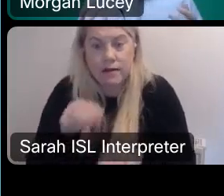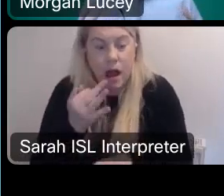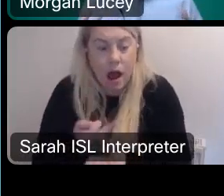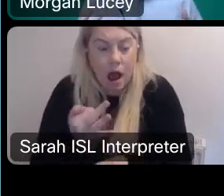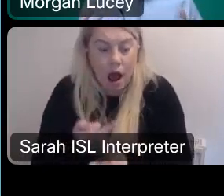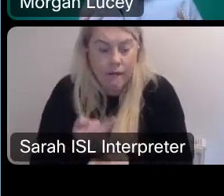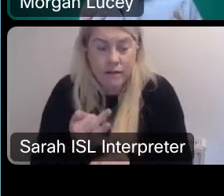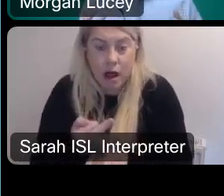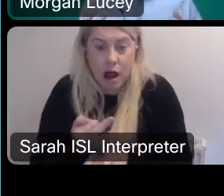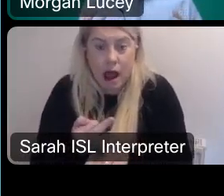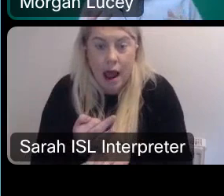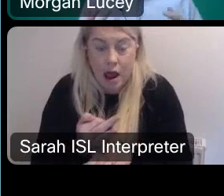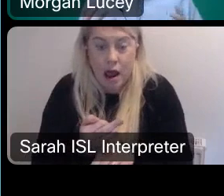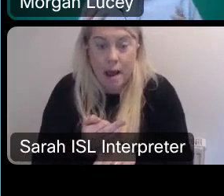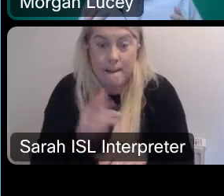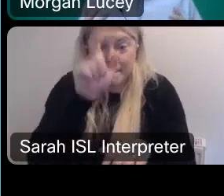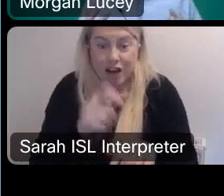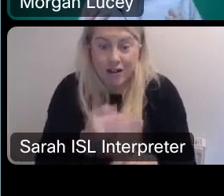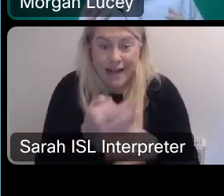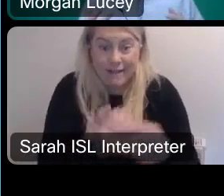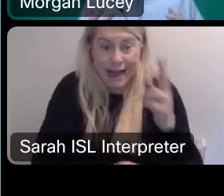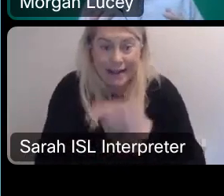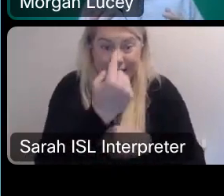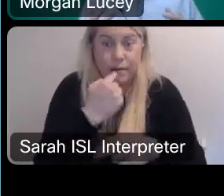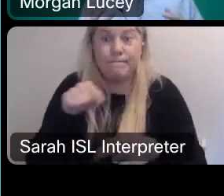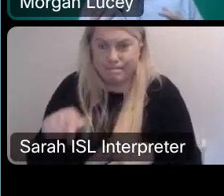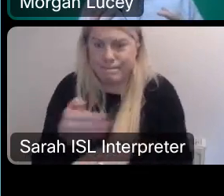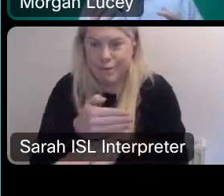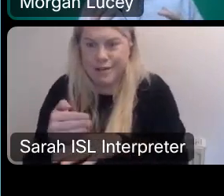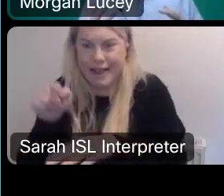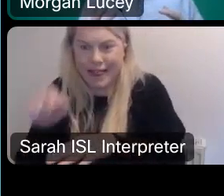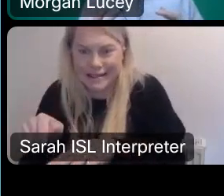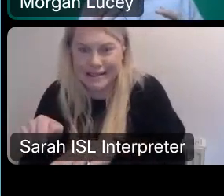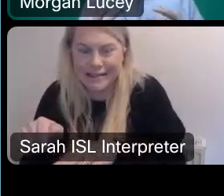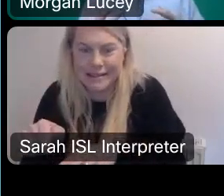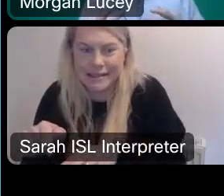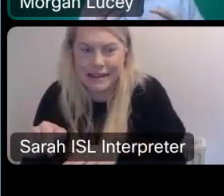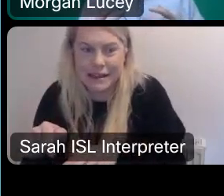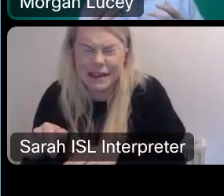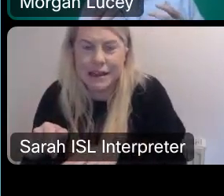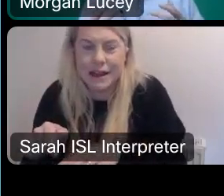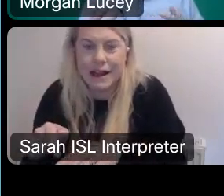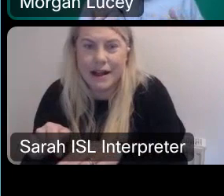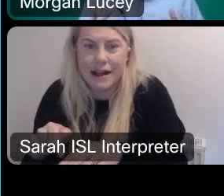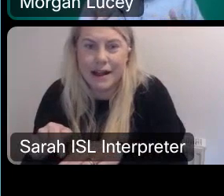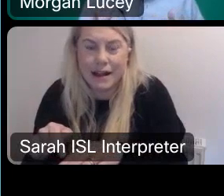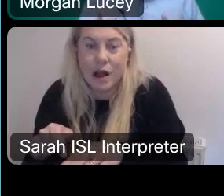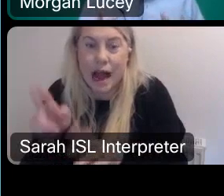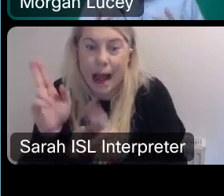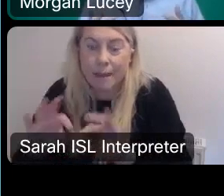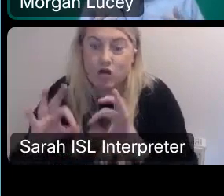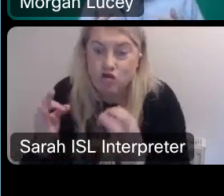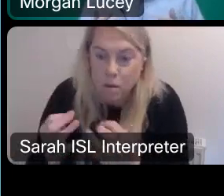after patient safety incidents, and what it looks like is it can be either group or individual.